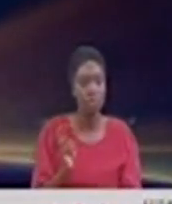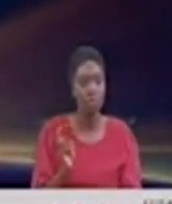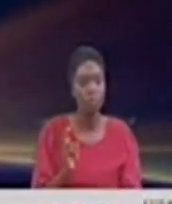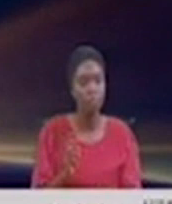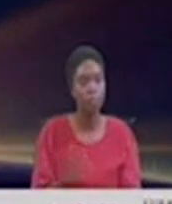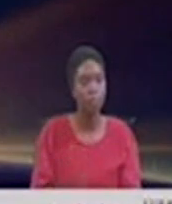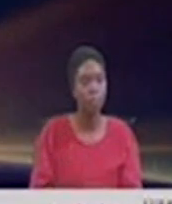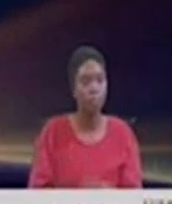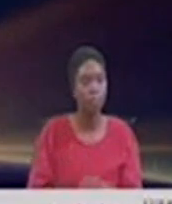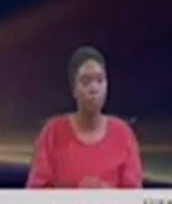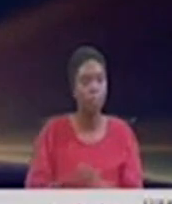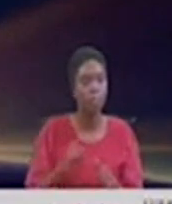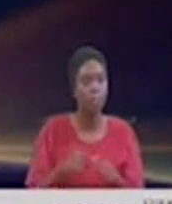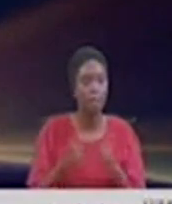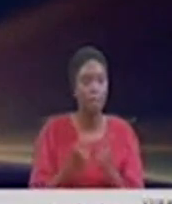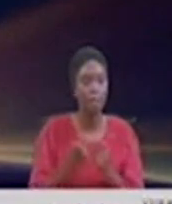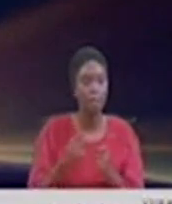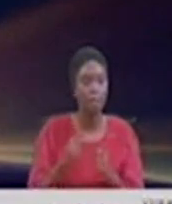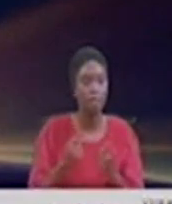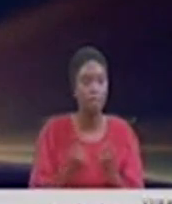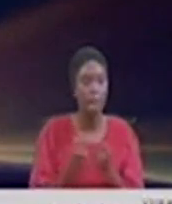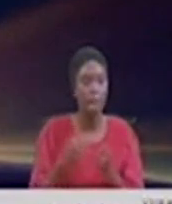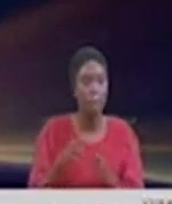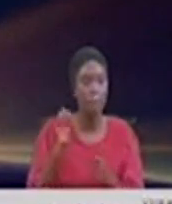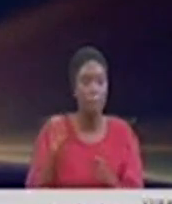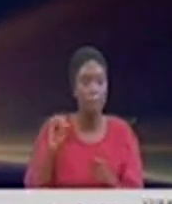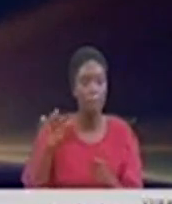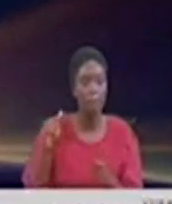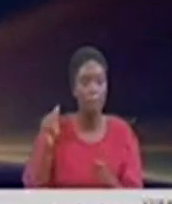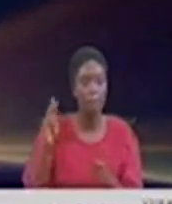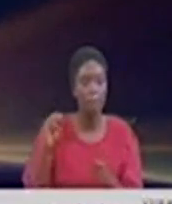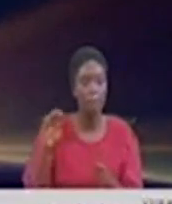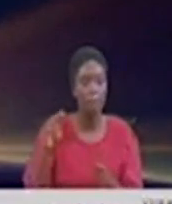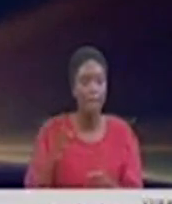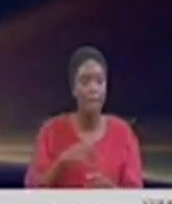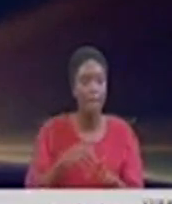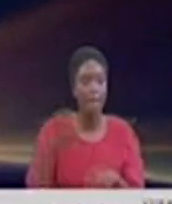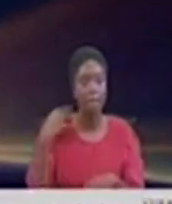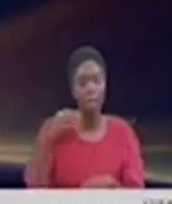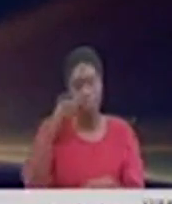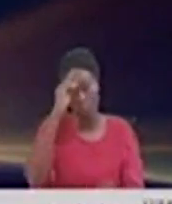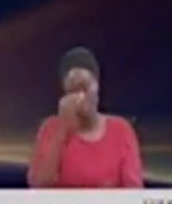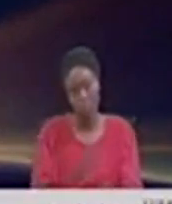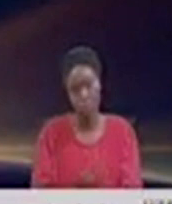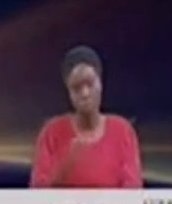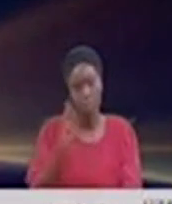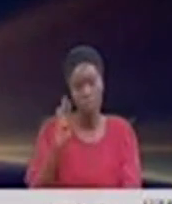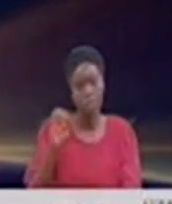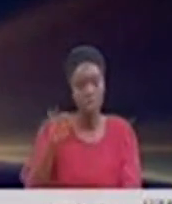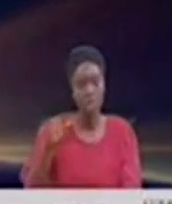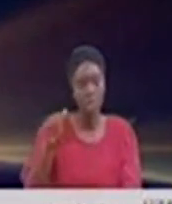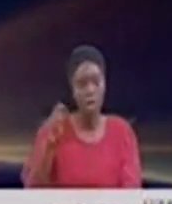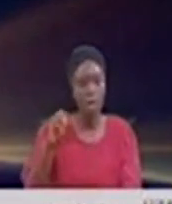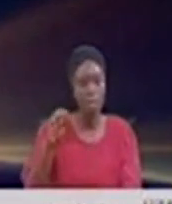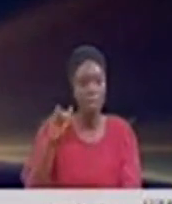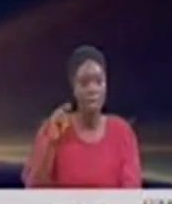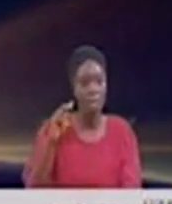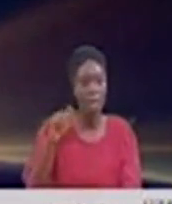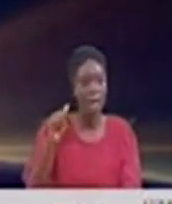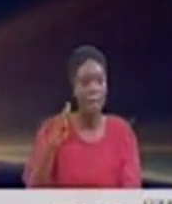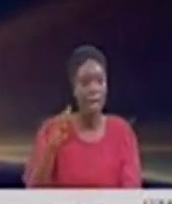32,200. Then the tribe of Benjamin, and the captain of the sons of Benjamin shall be Abidan the son of